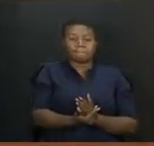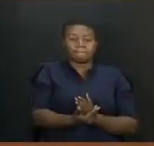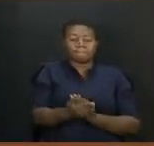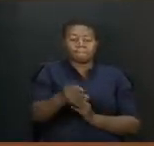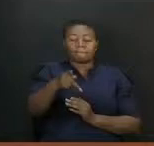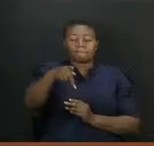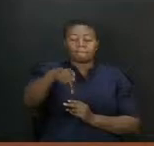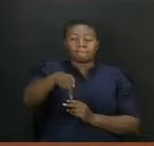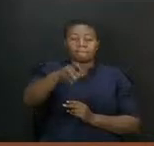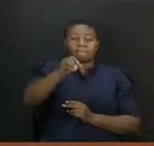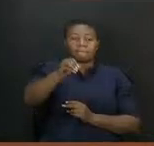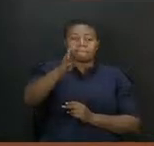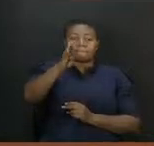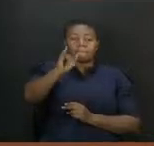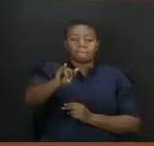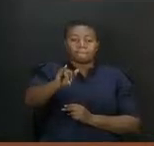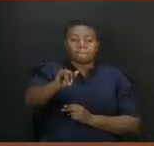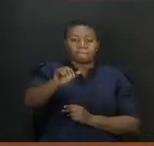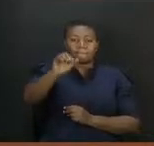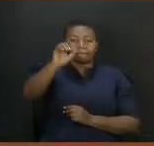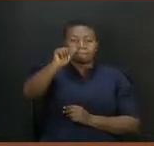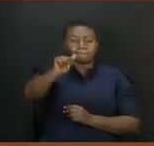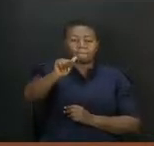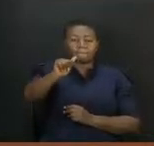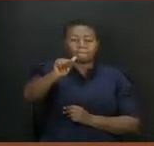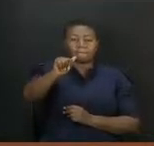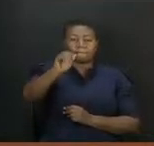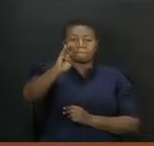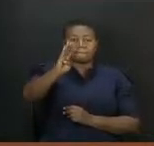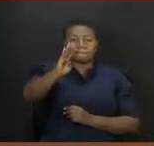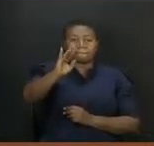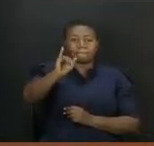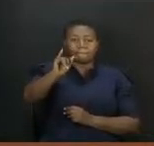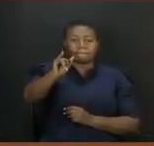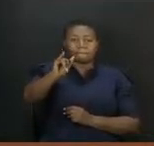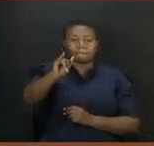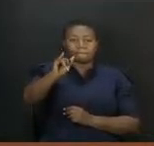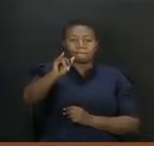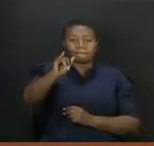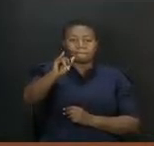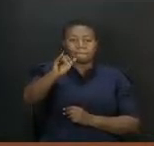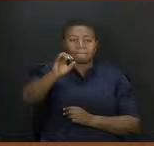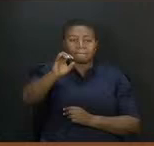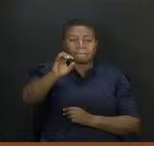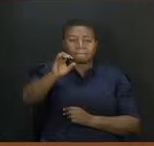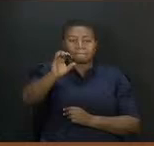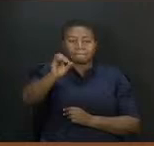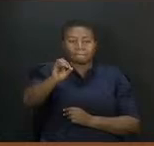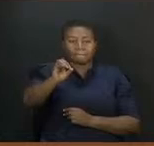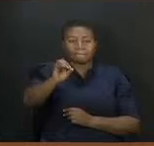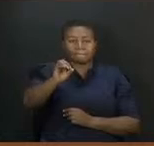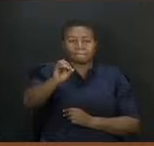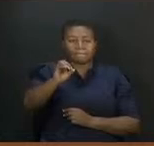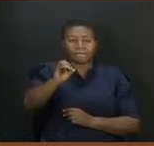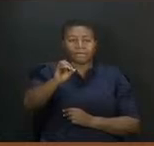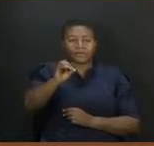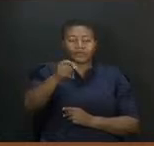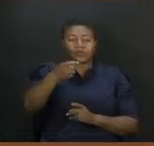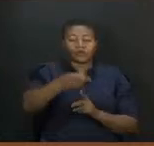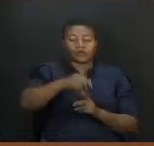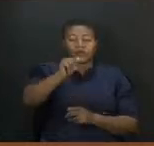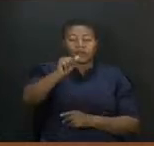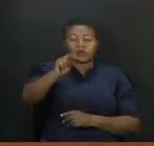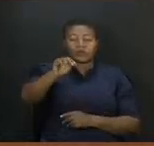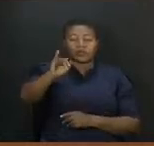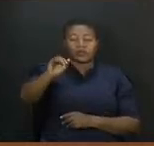Pobi Abiu, administrator of the school. They are from Anyas